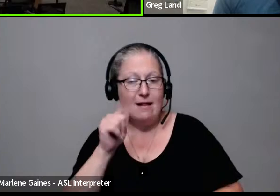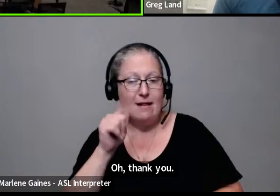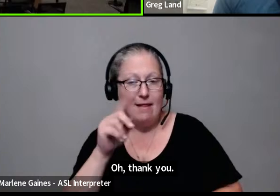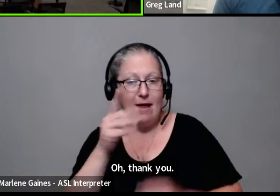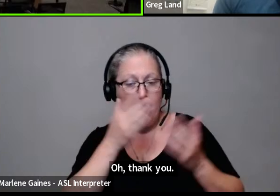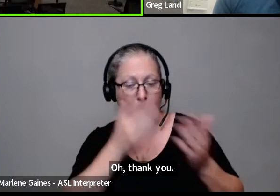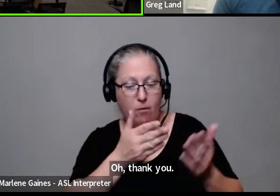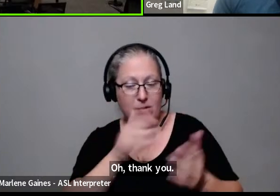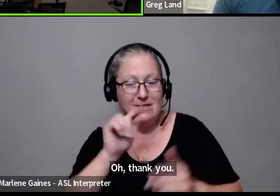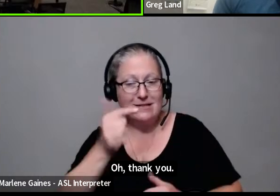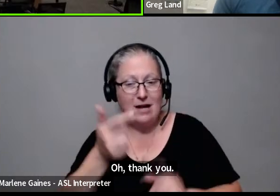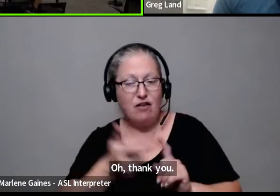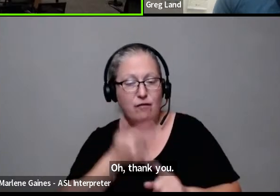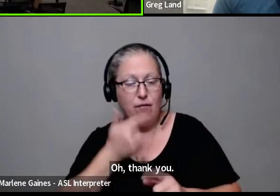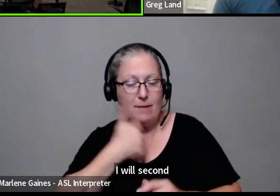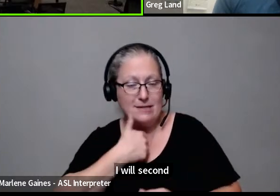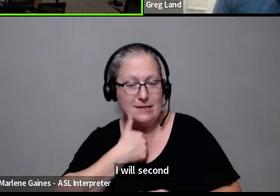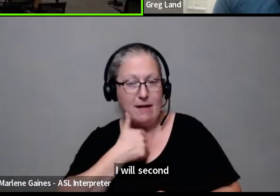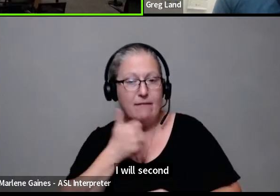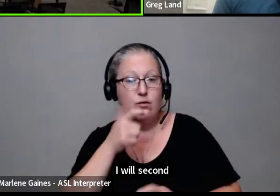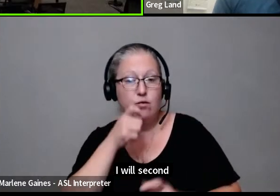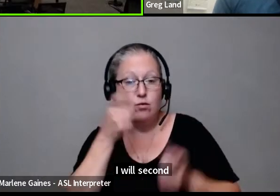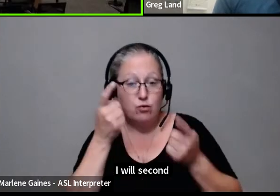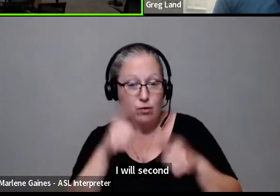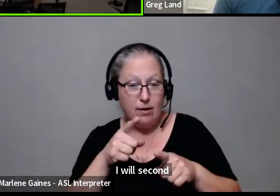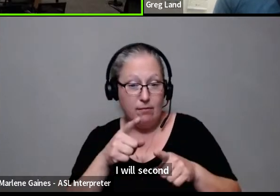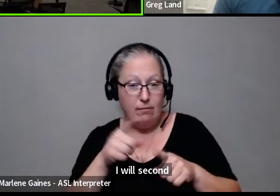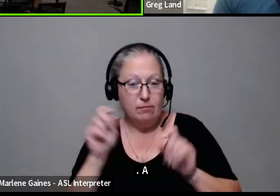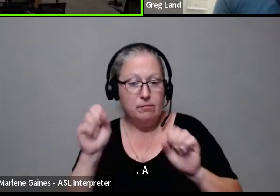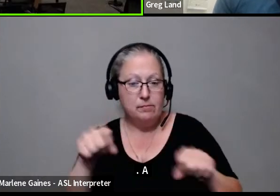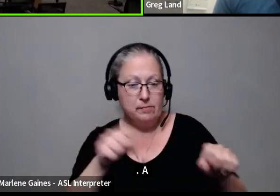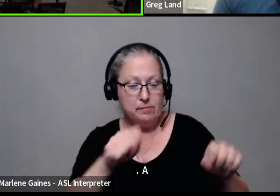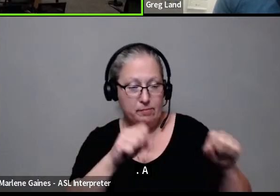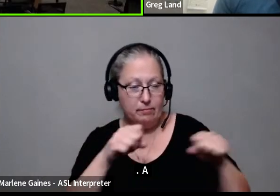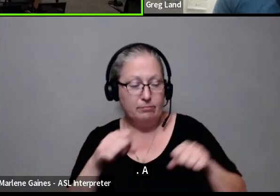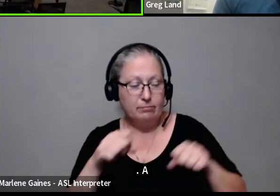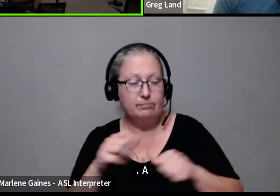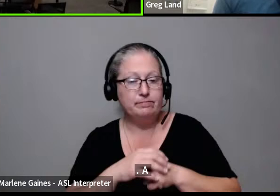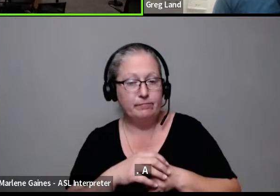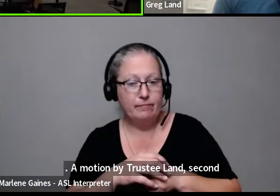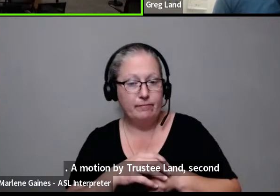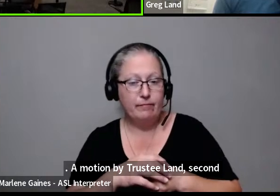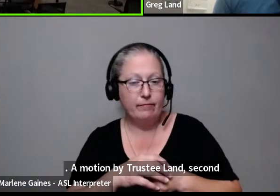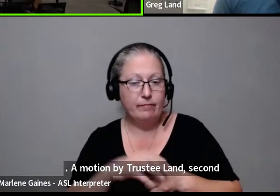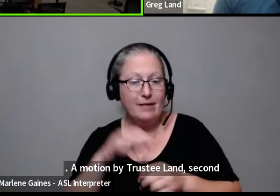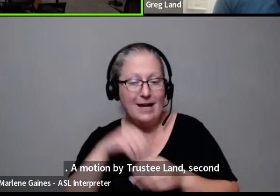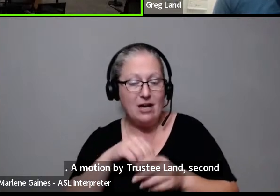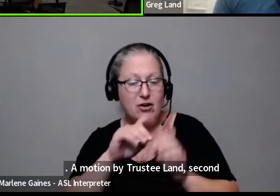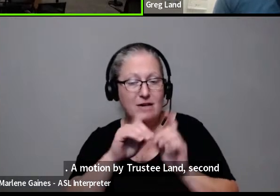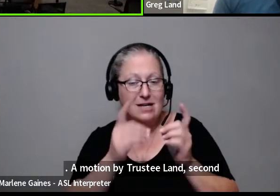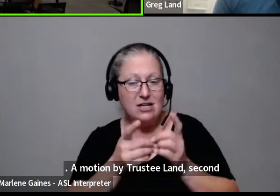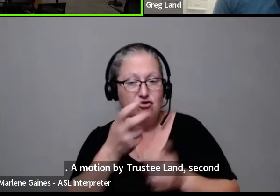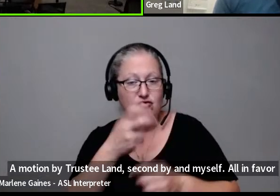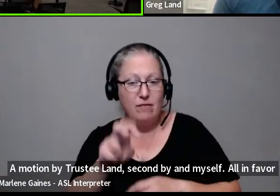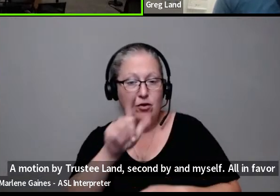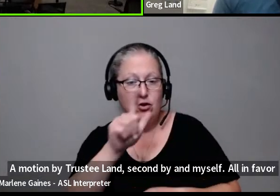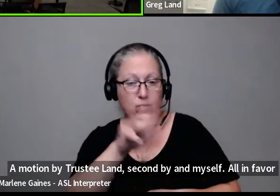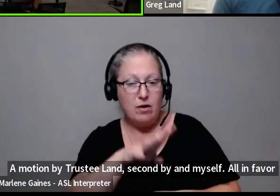Land, second by myself. All in favor? I, Okay, interdistrict transfer